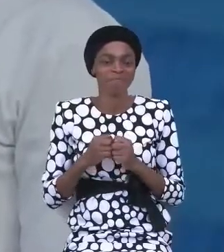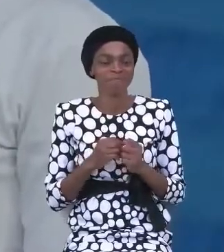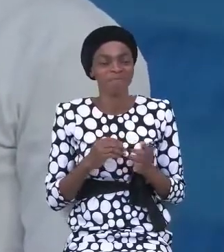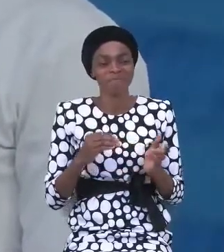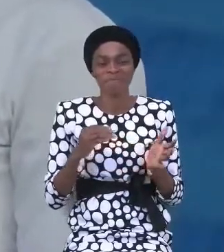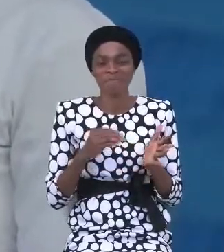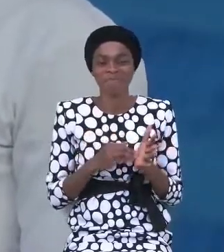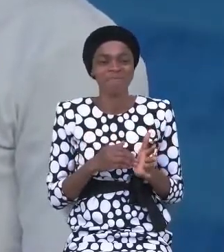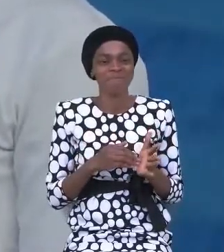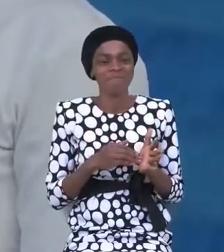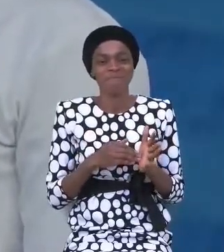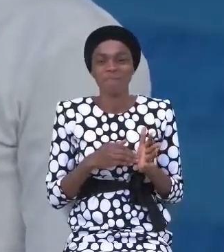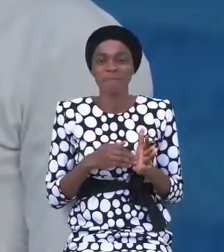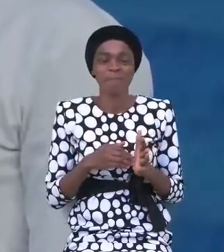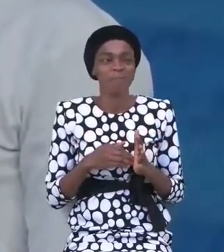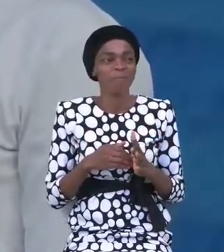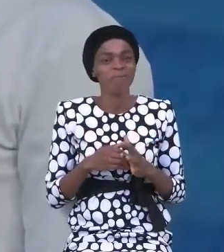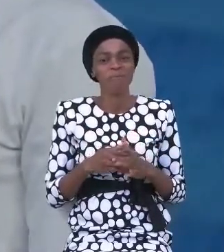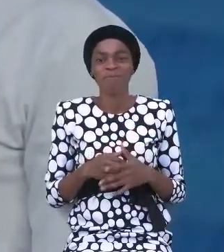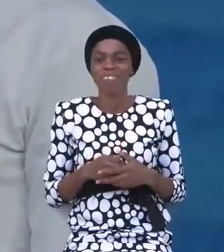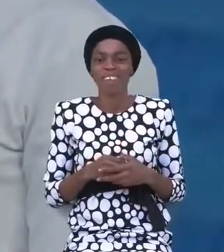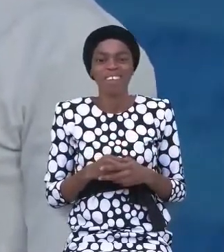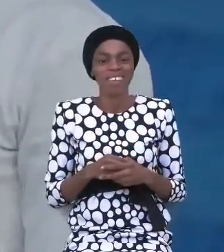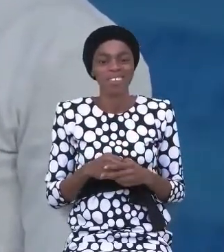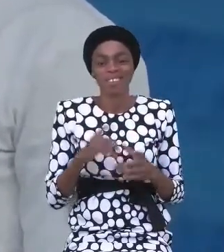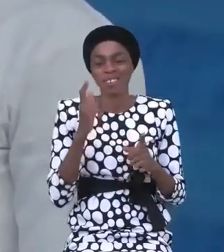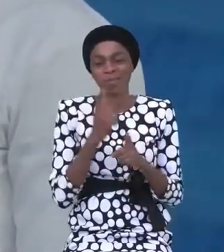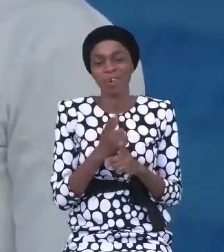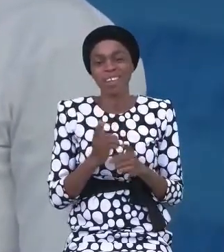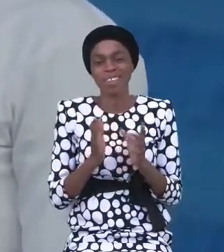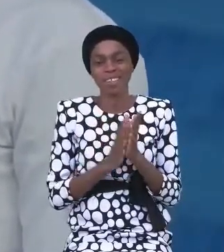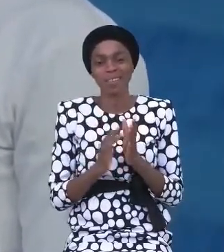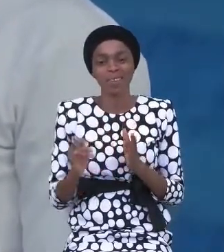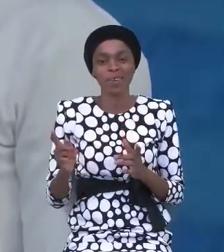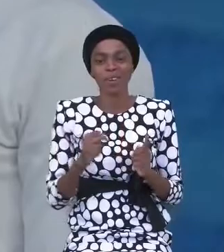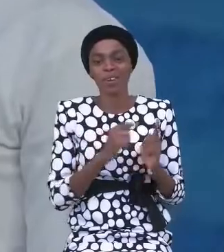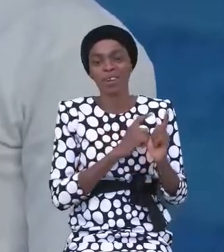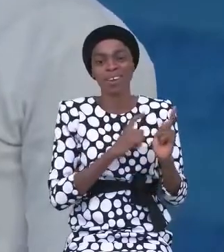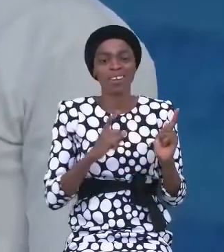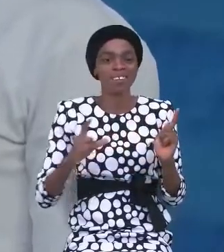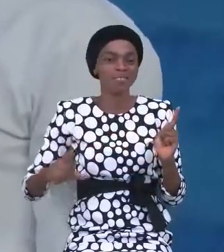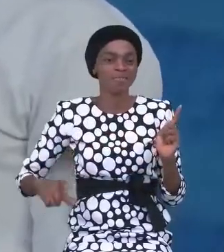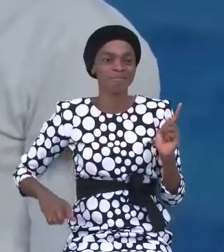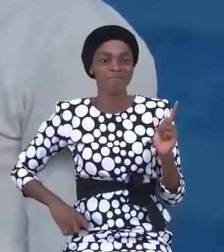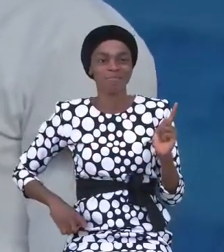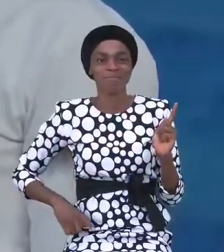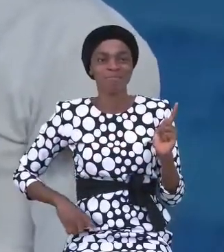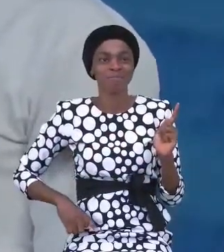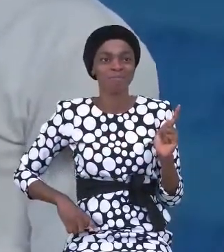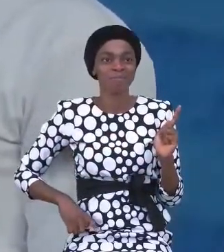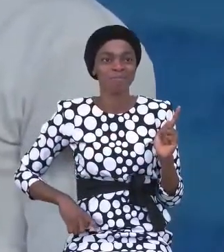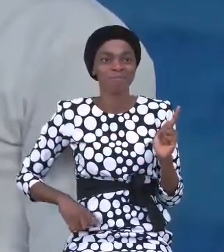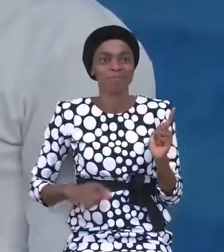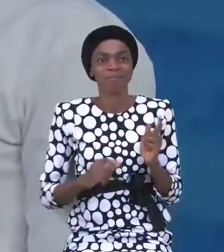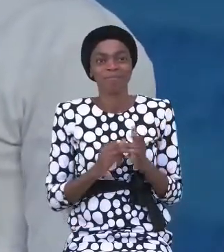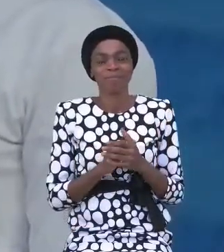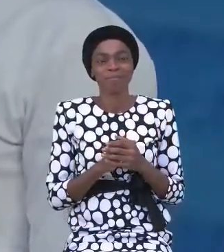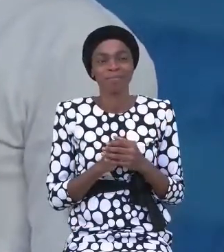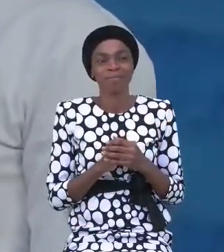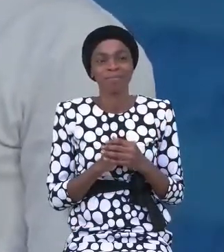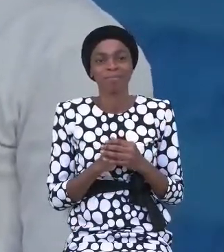are together again. Just praising the Lord. Just praising